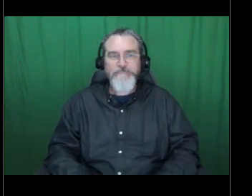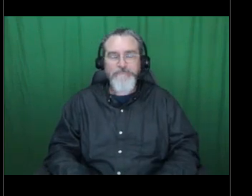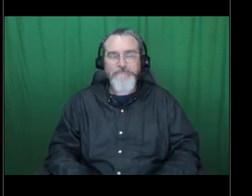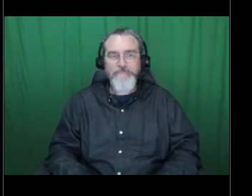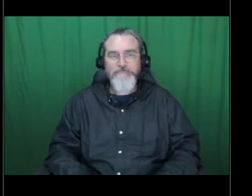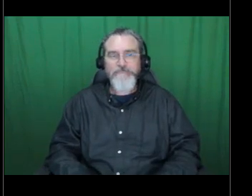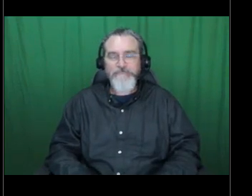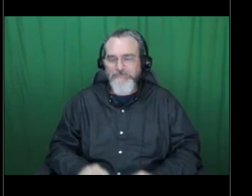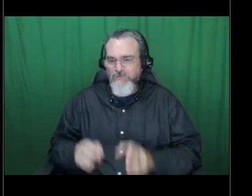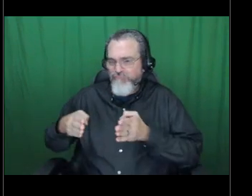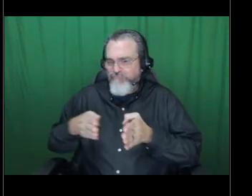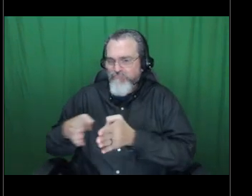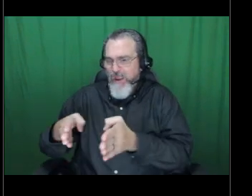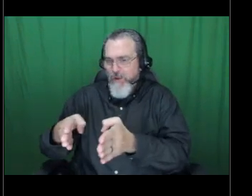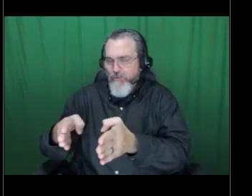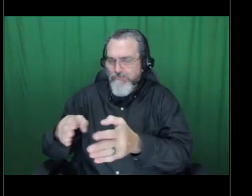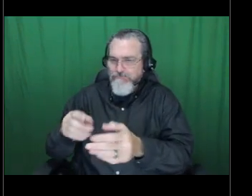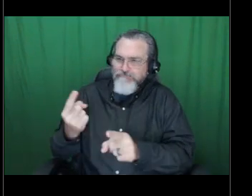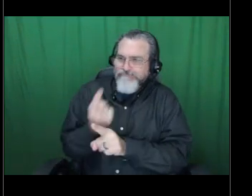accessible route.